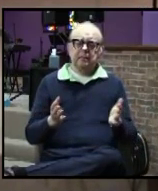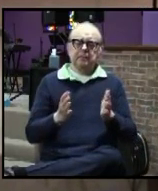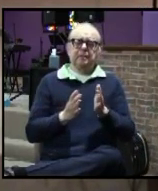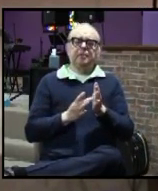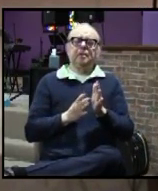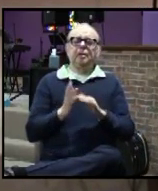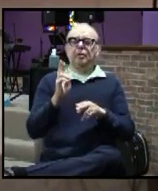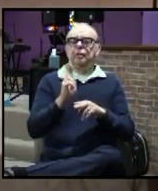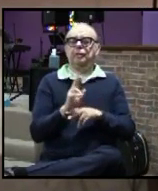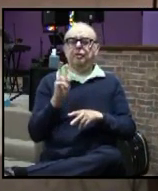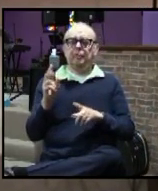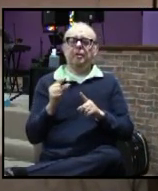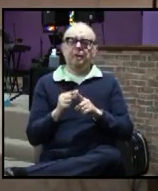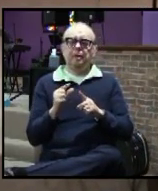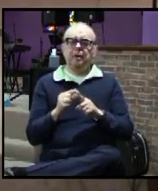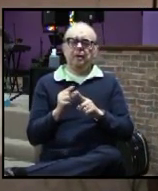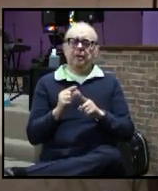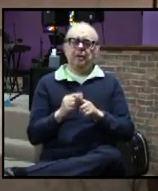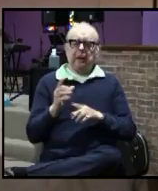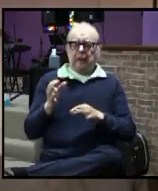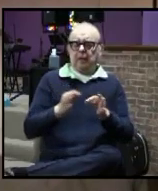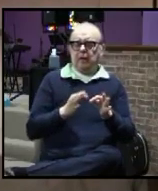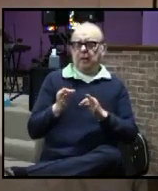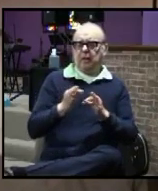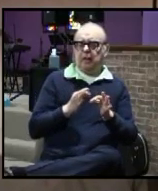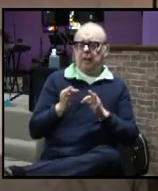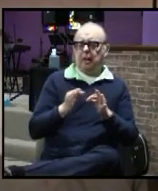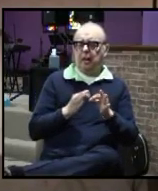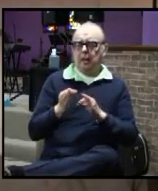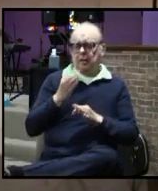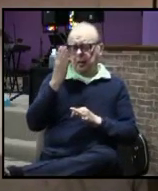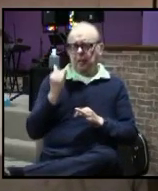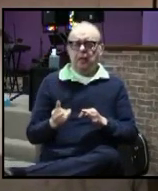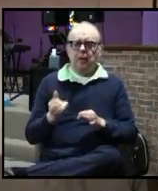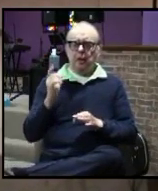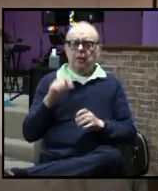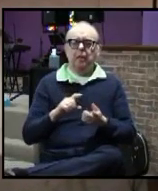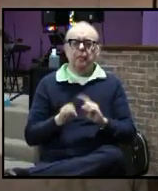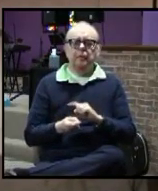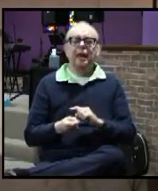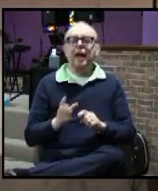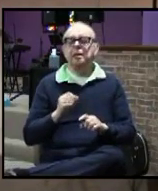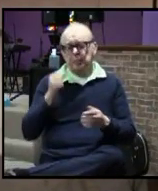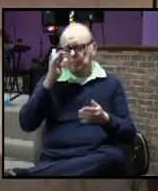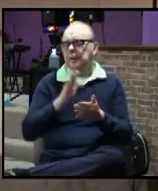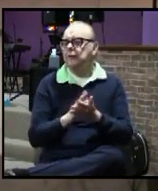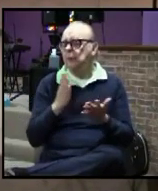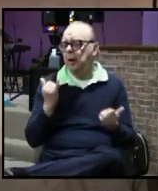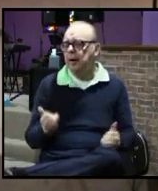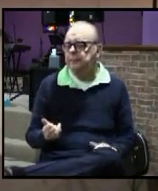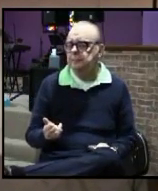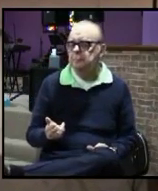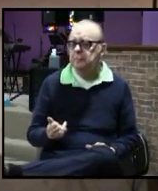Well, he says that he uses two words here, and we need to kind of define those and explain those. Why do we need to repent and believe?